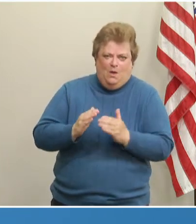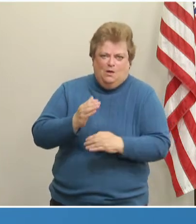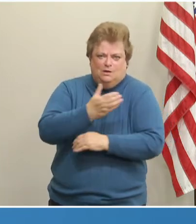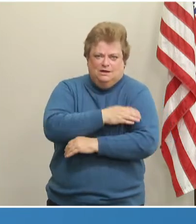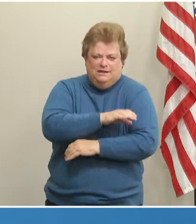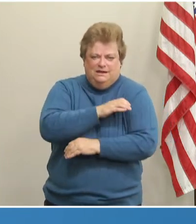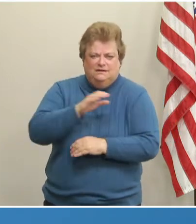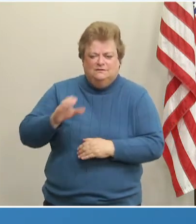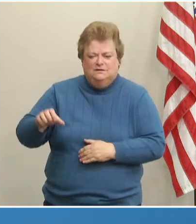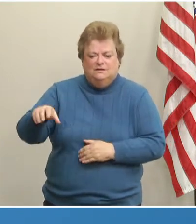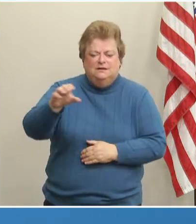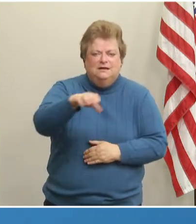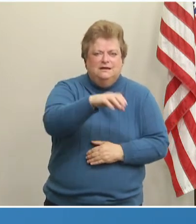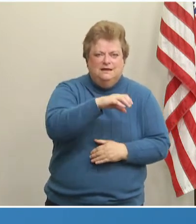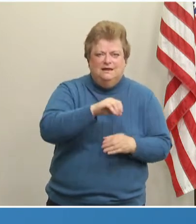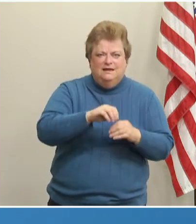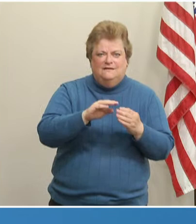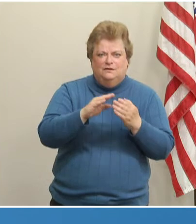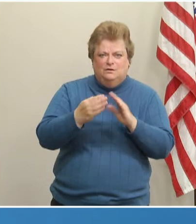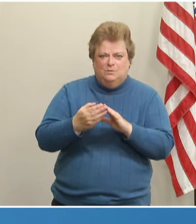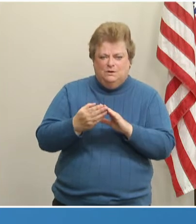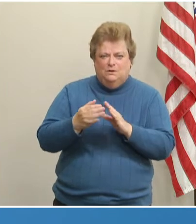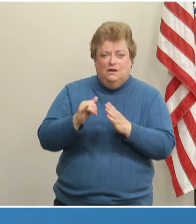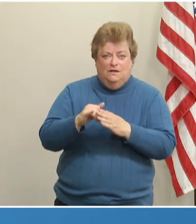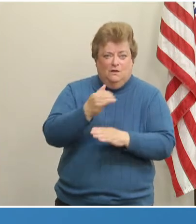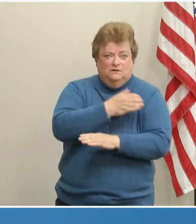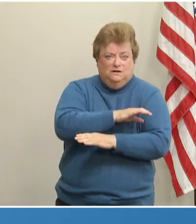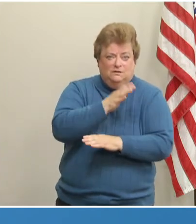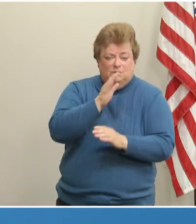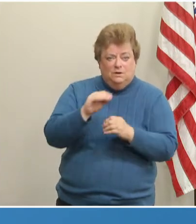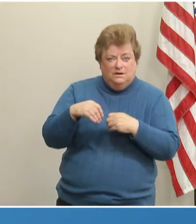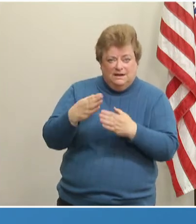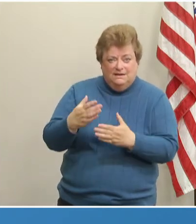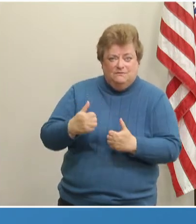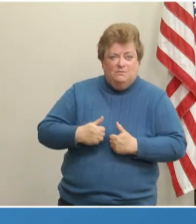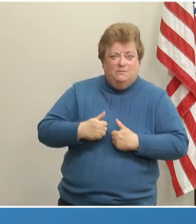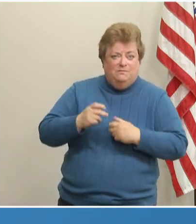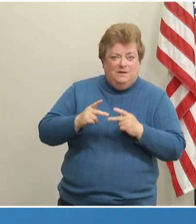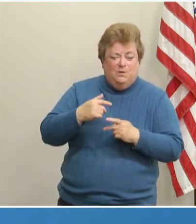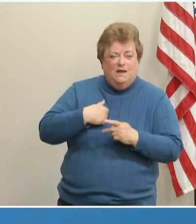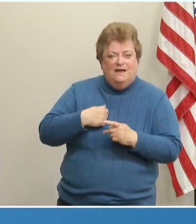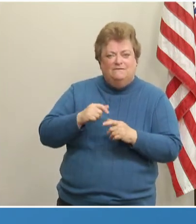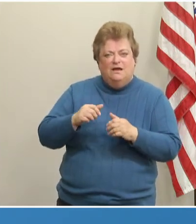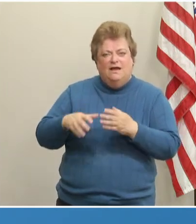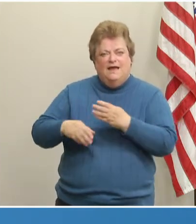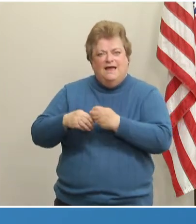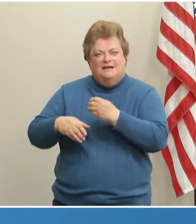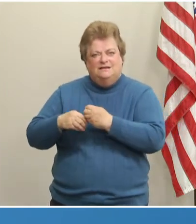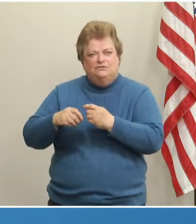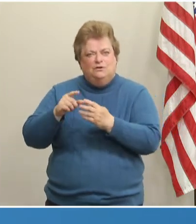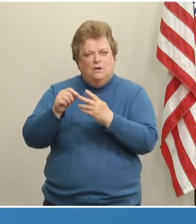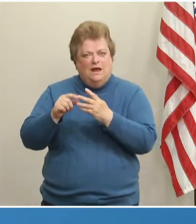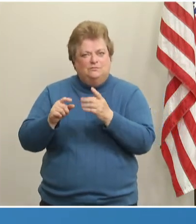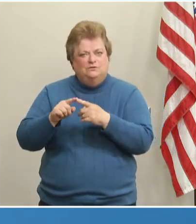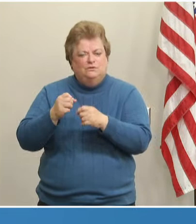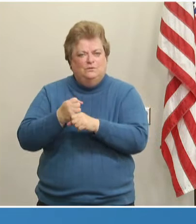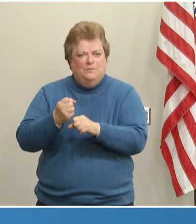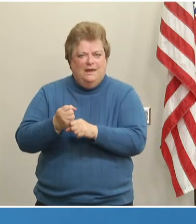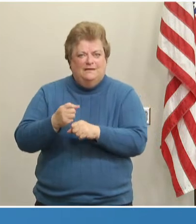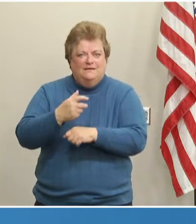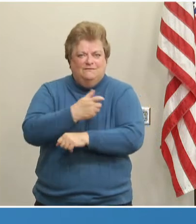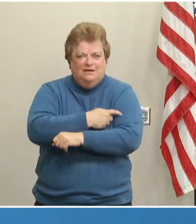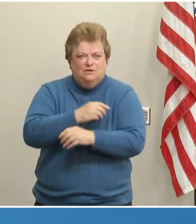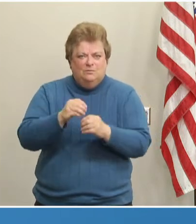in the community. These clinics will provide residents with additional options that help make vaccination more